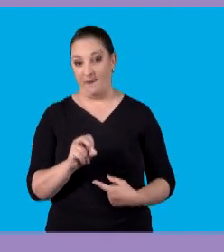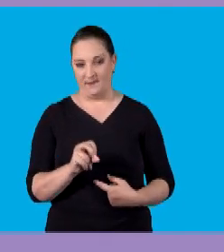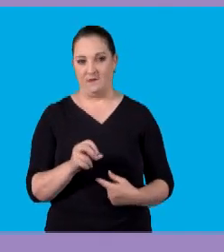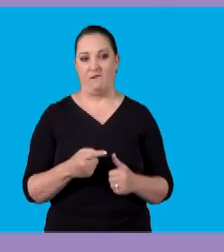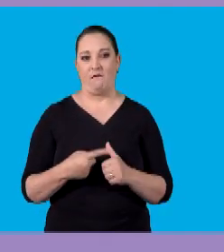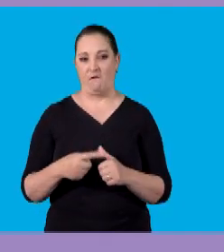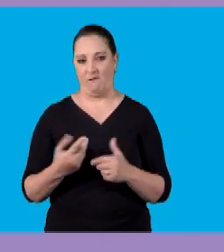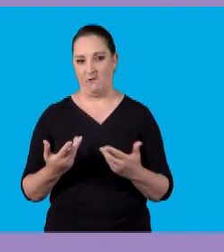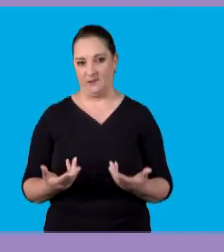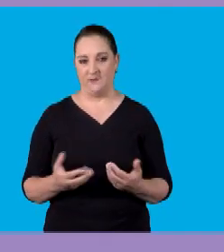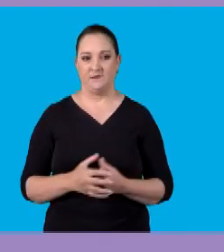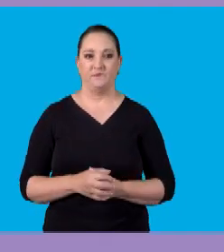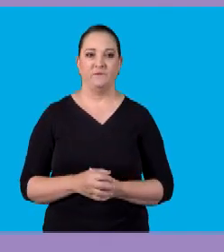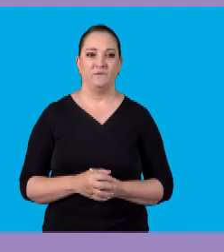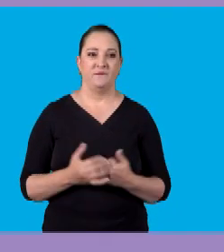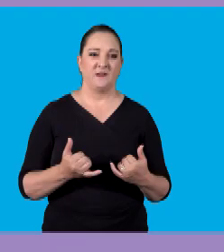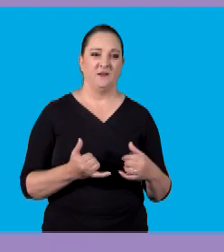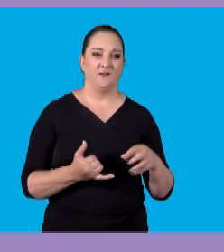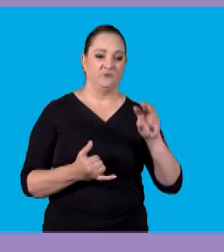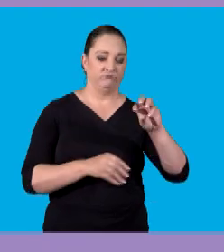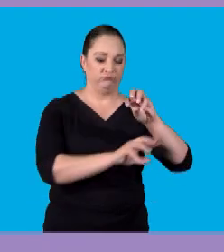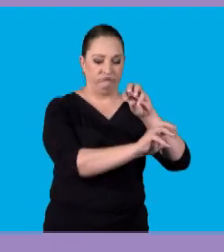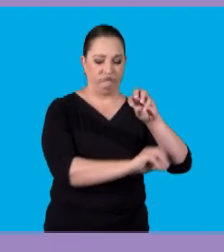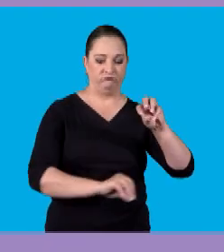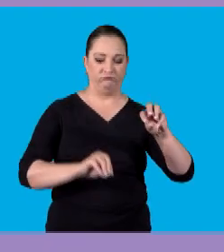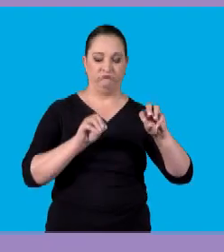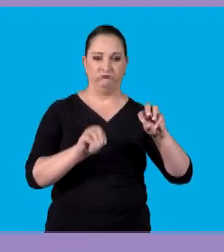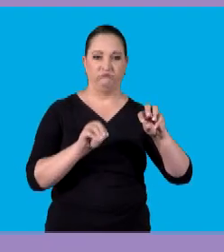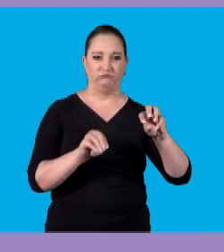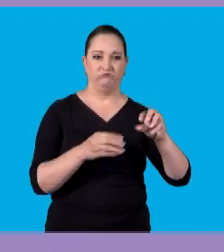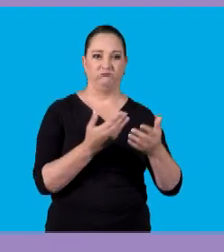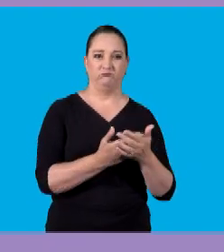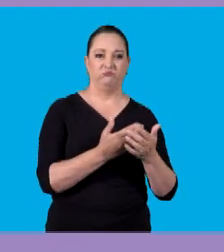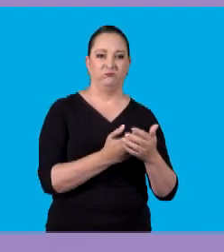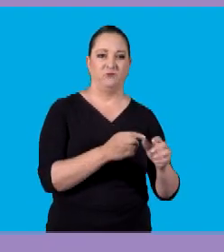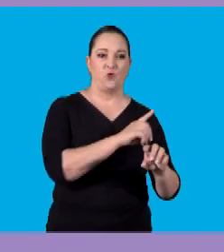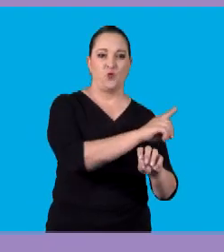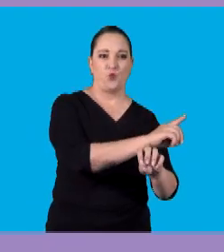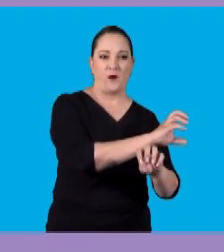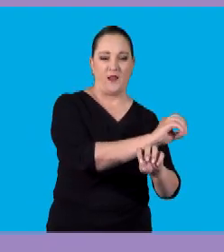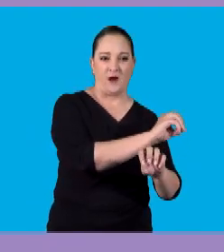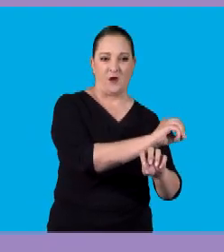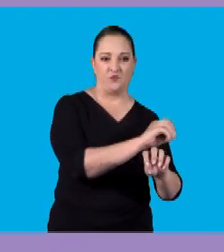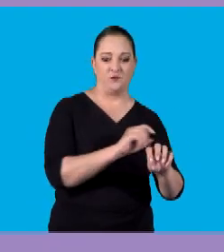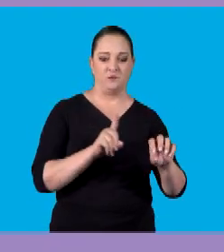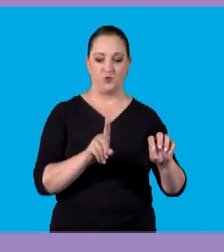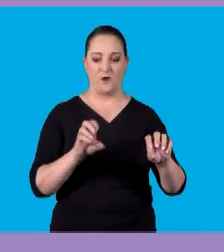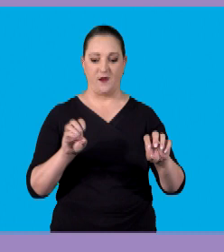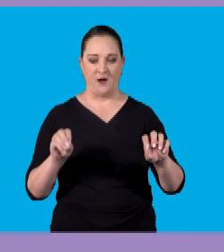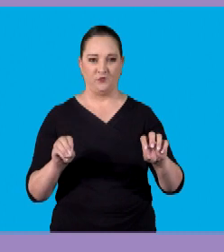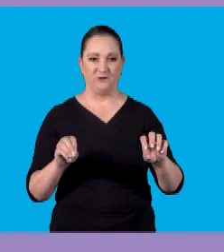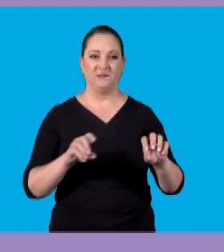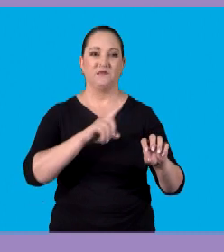of 180 degrees. And using the additive inverse of 100, we have